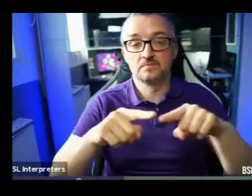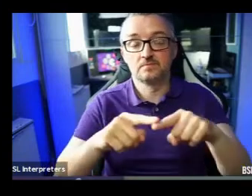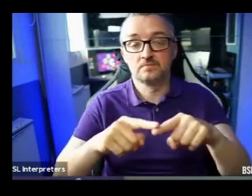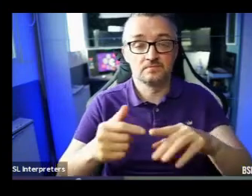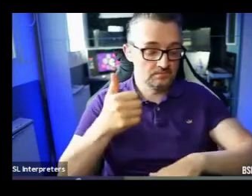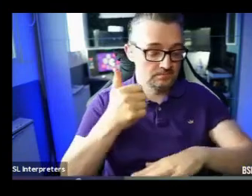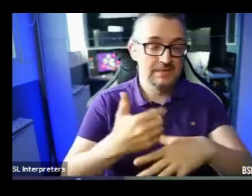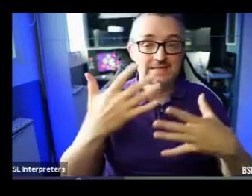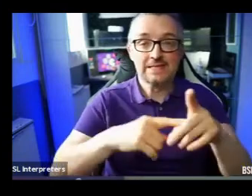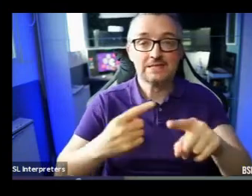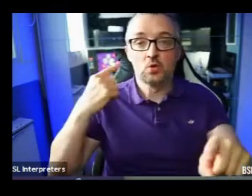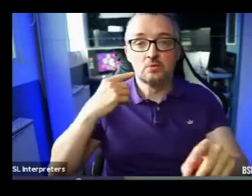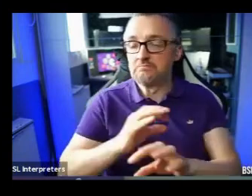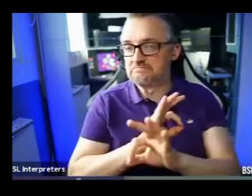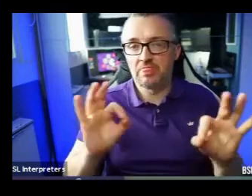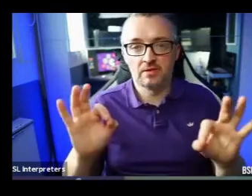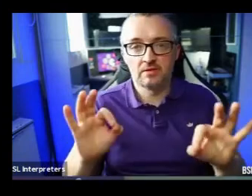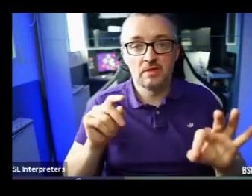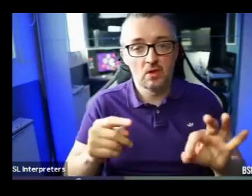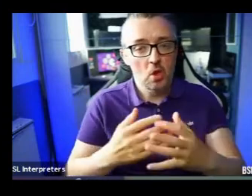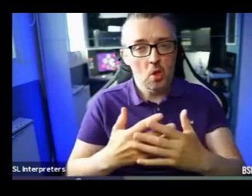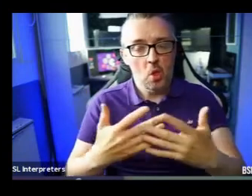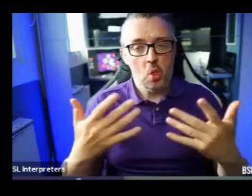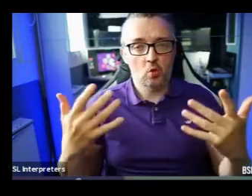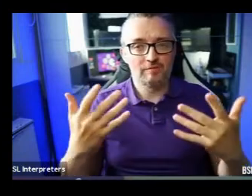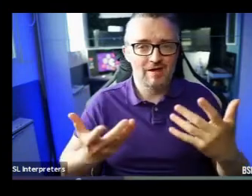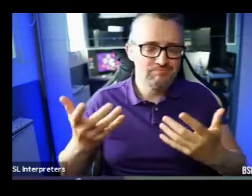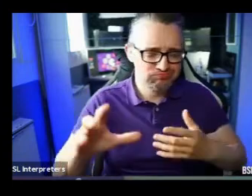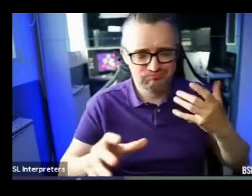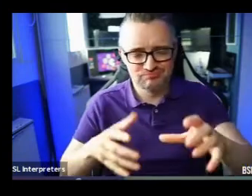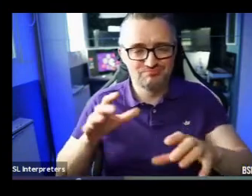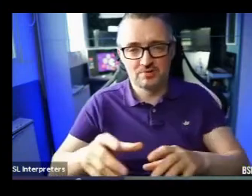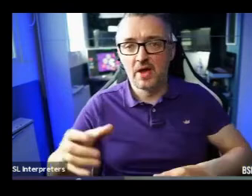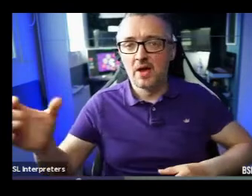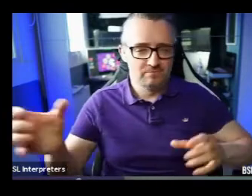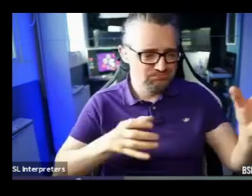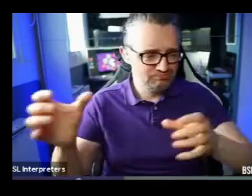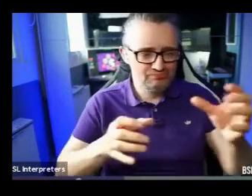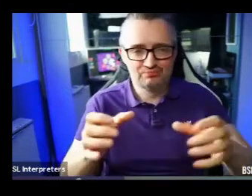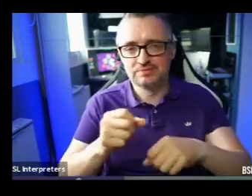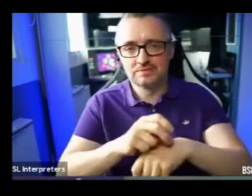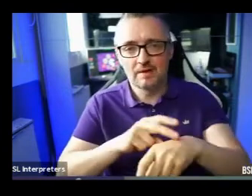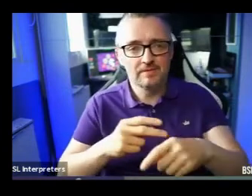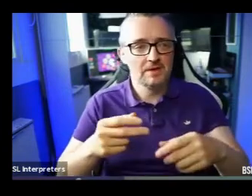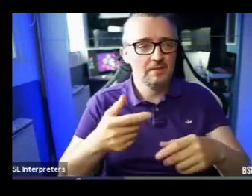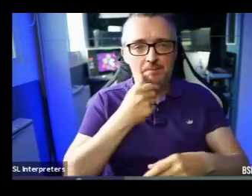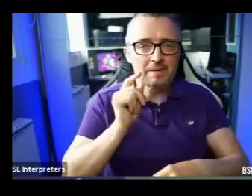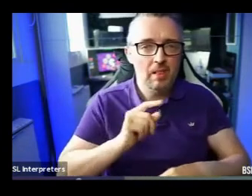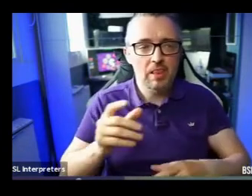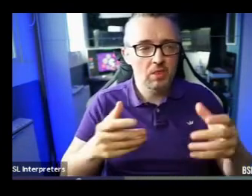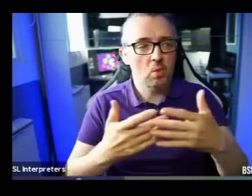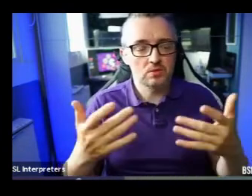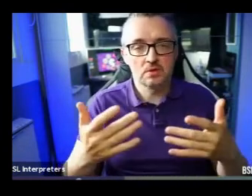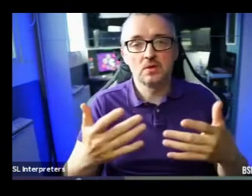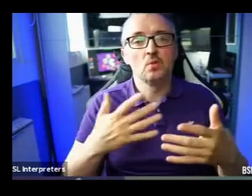things were in situ 10 years ago. That's a lot of investment, it's a lot of people, and it's a lot of leadership. And